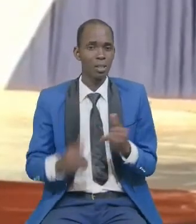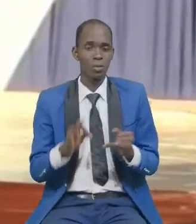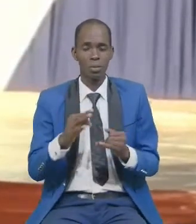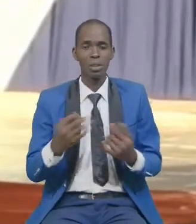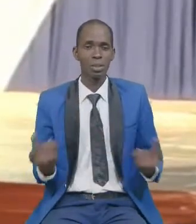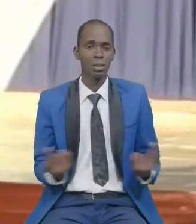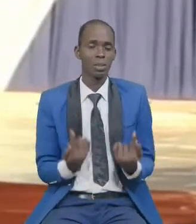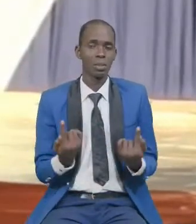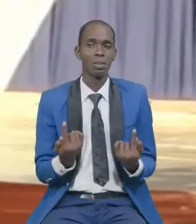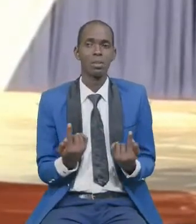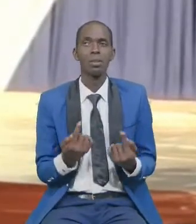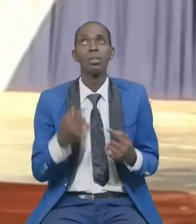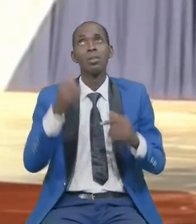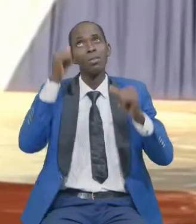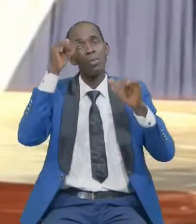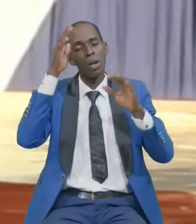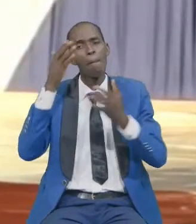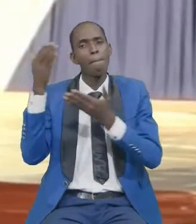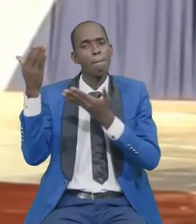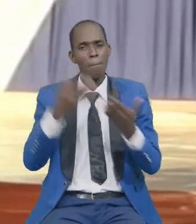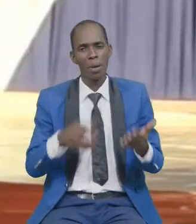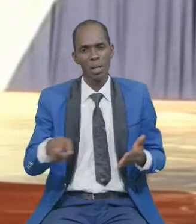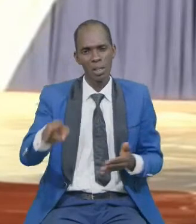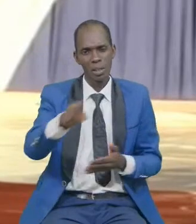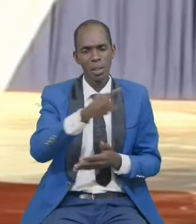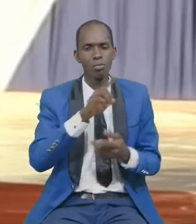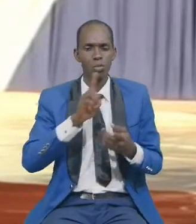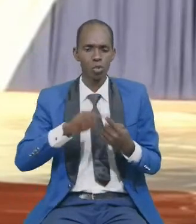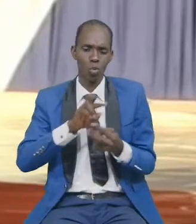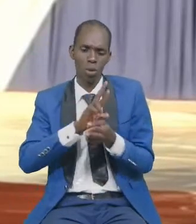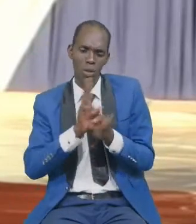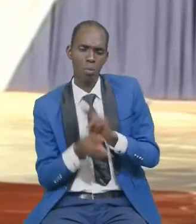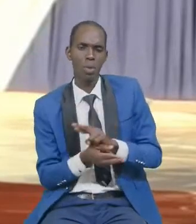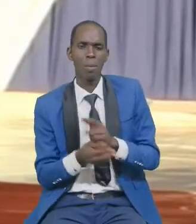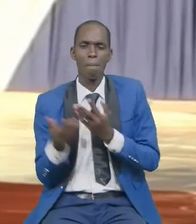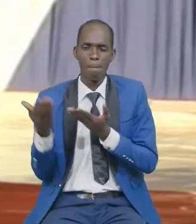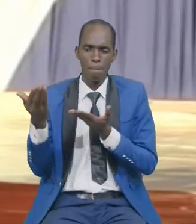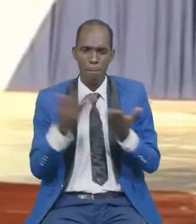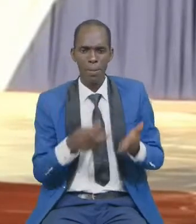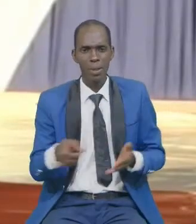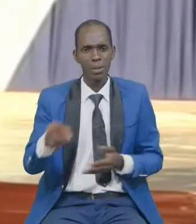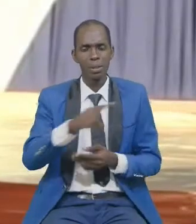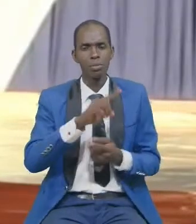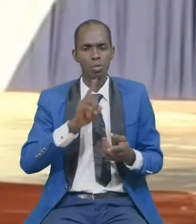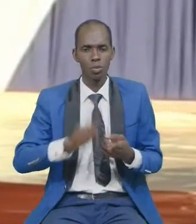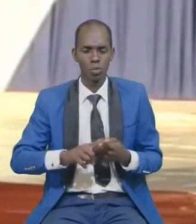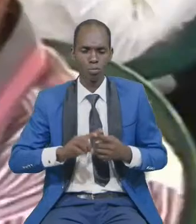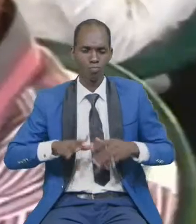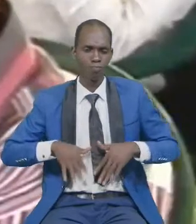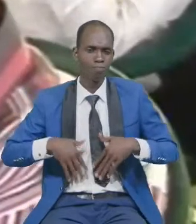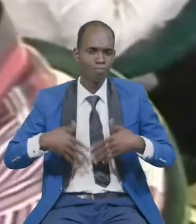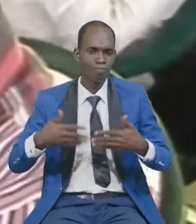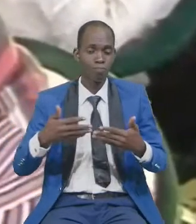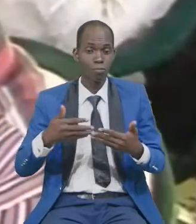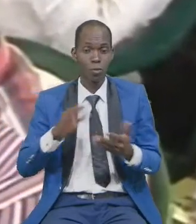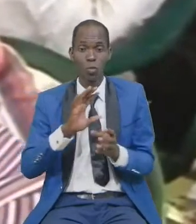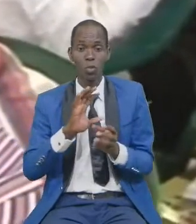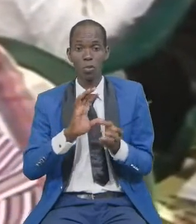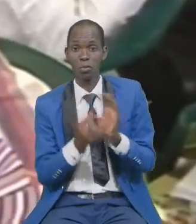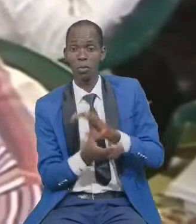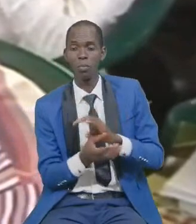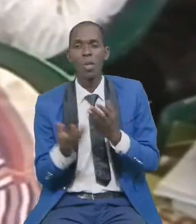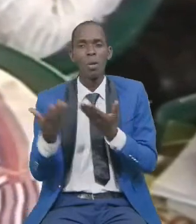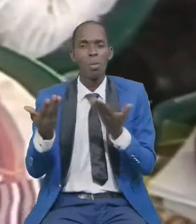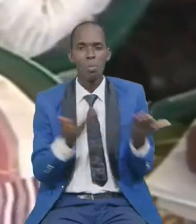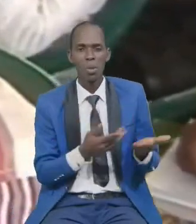they do. Bring them to repentance. Bring them to conviction. Bring them to a turning around. Let there